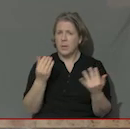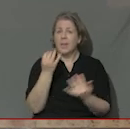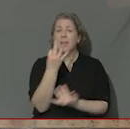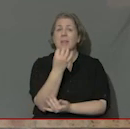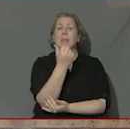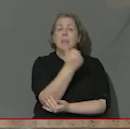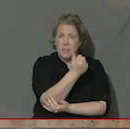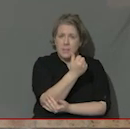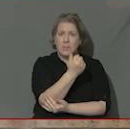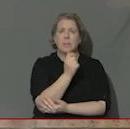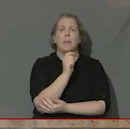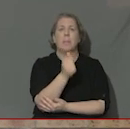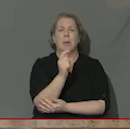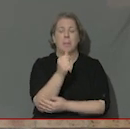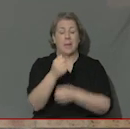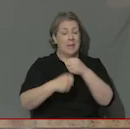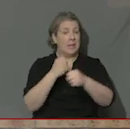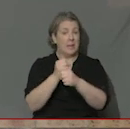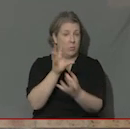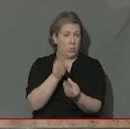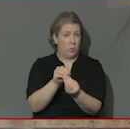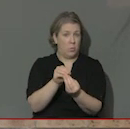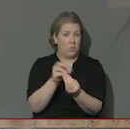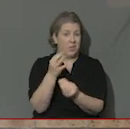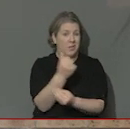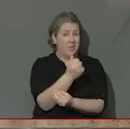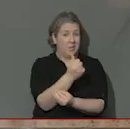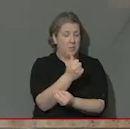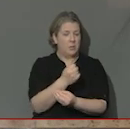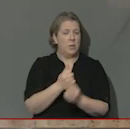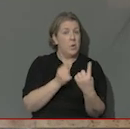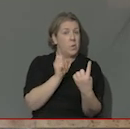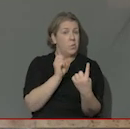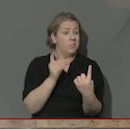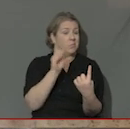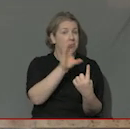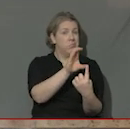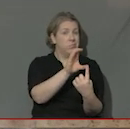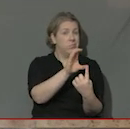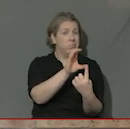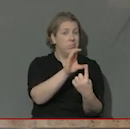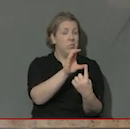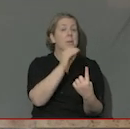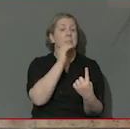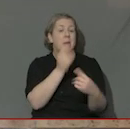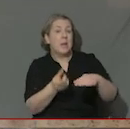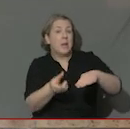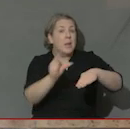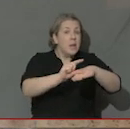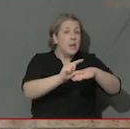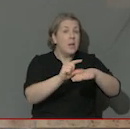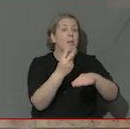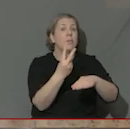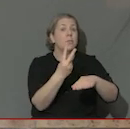36. All right, so that's our starting point. 1 director was paid 2 months in advance. So how many did we pay?